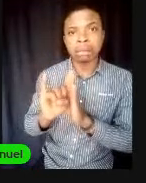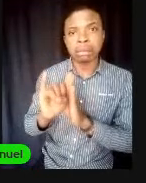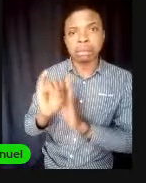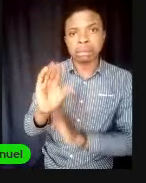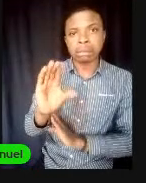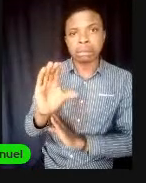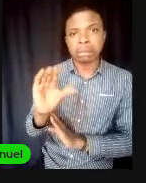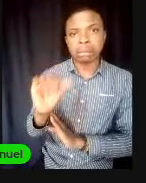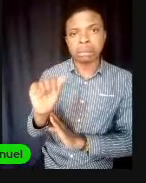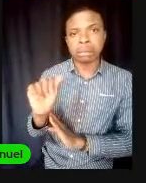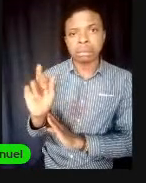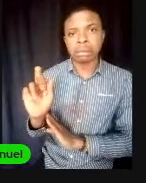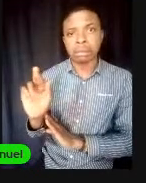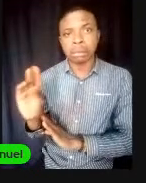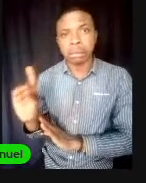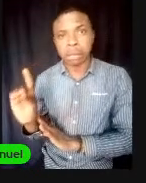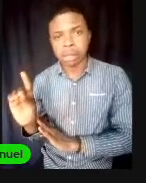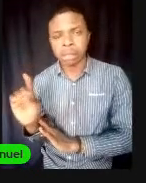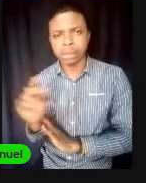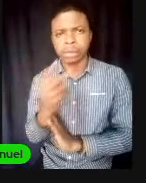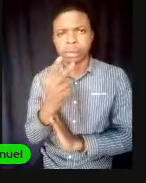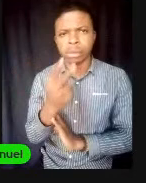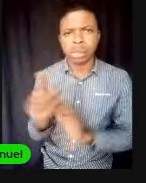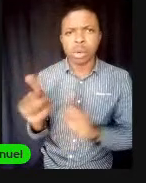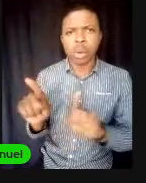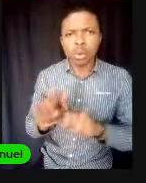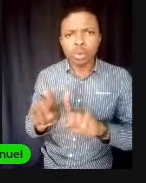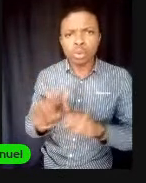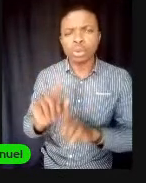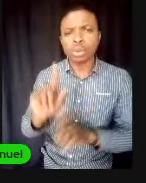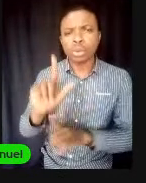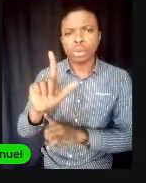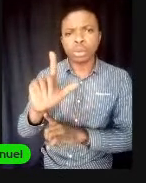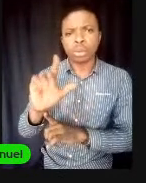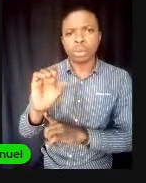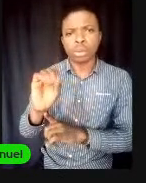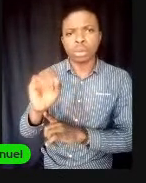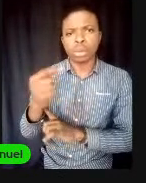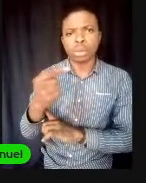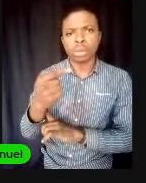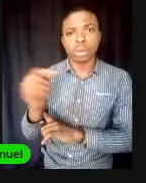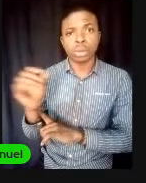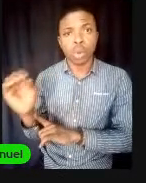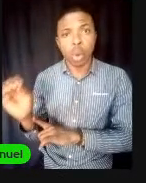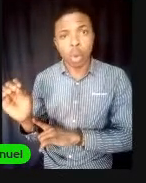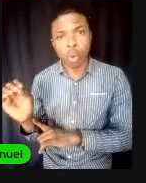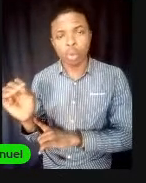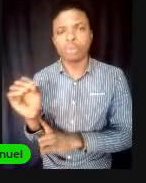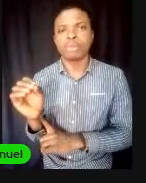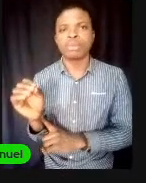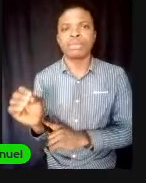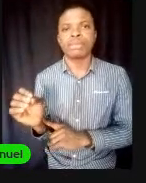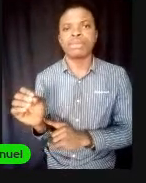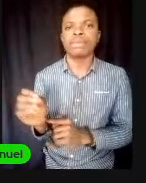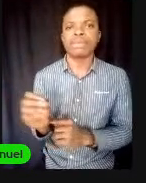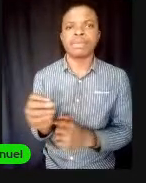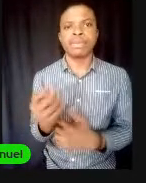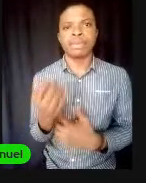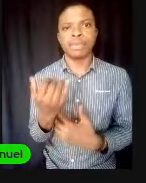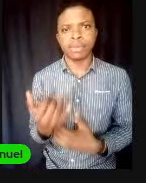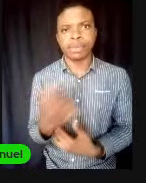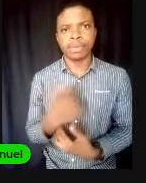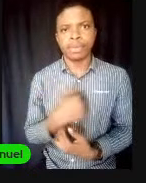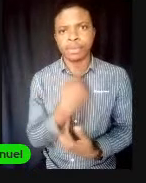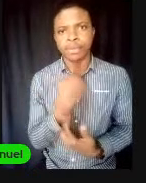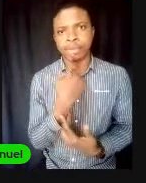this is a logo. All these are graphical presentations. And what did I say? We use shapes. Okay, we use